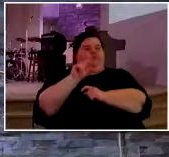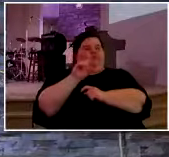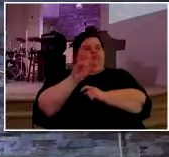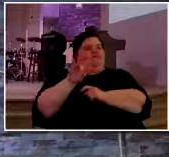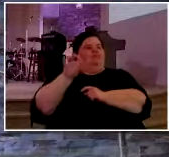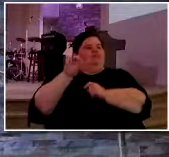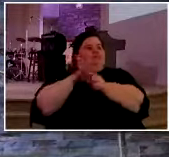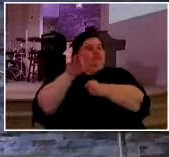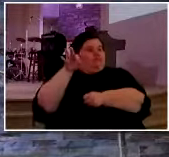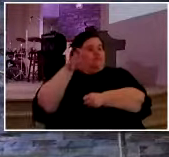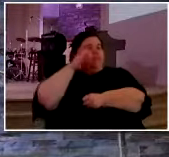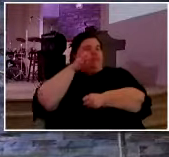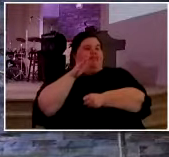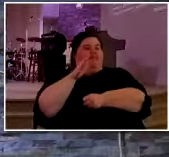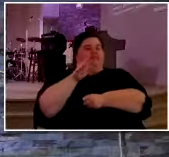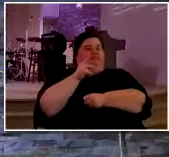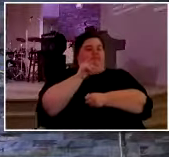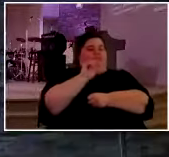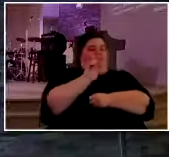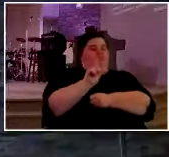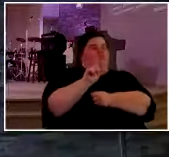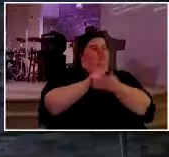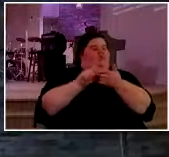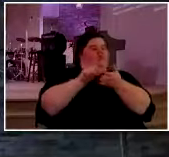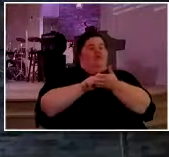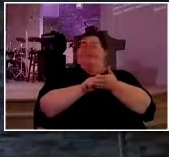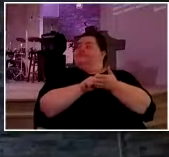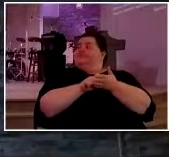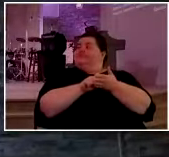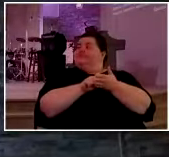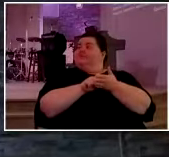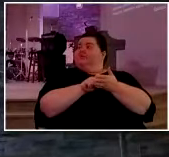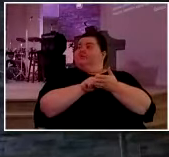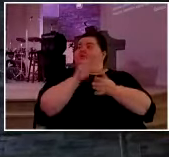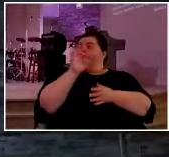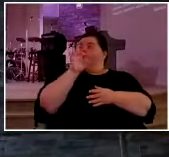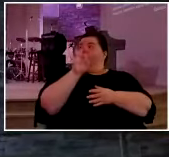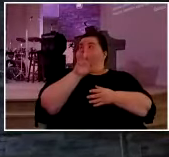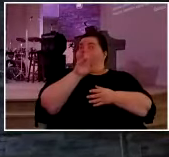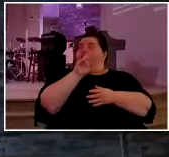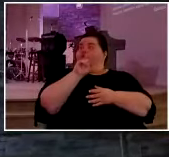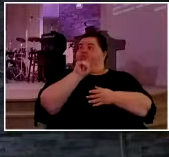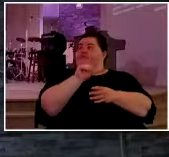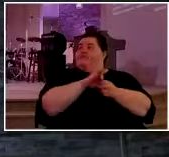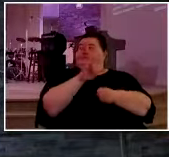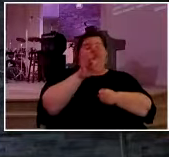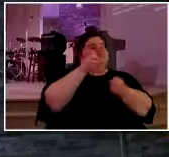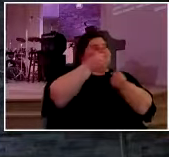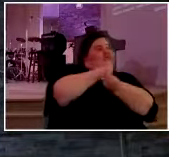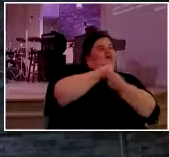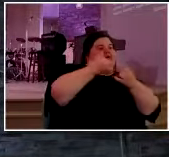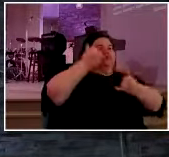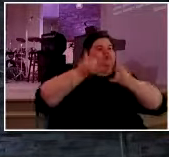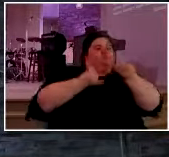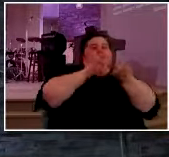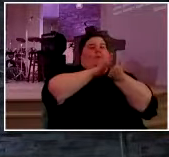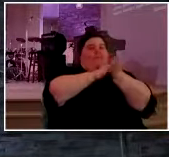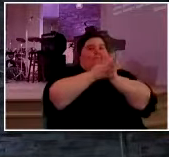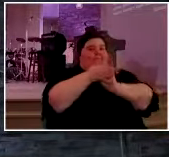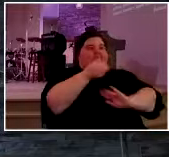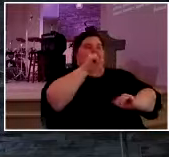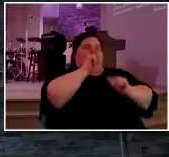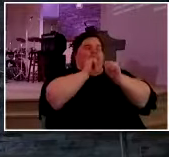in Galatians chapter 5 and 22, but the fruit of the Spirit is love and joy and peace and